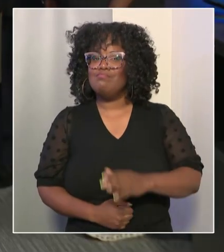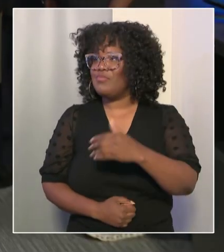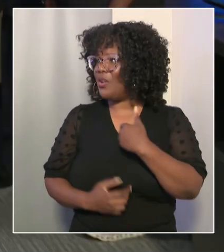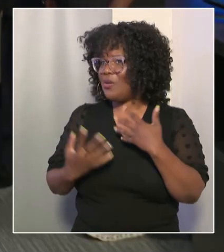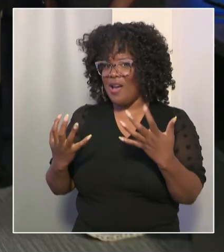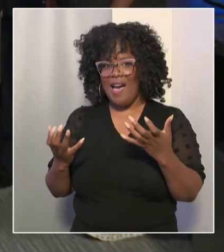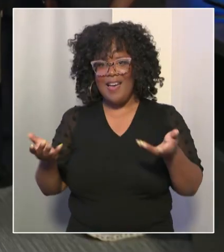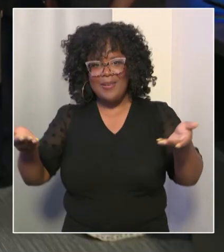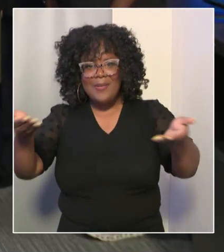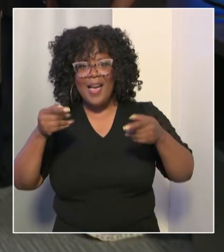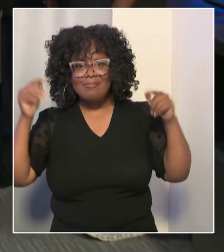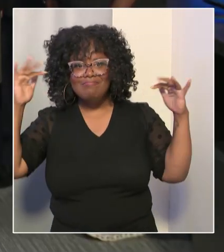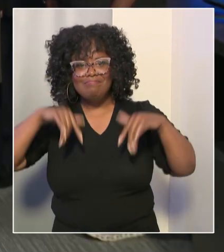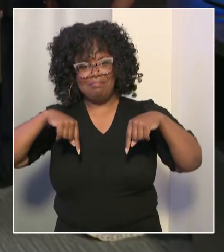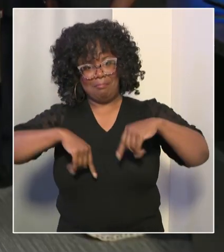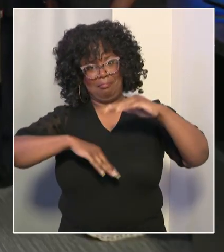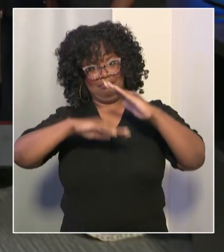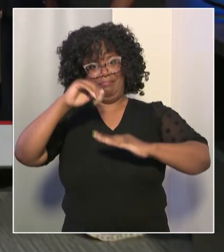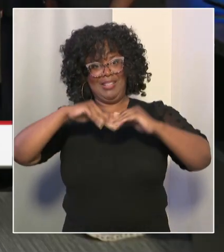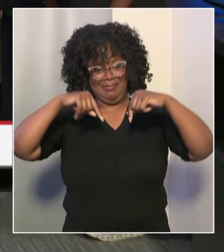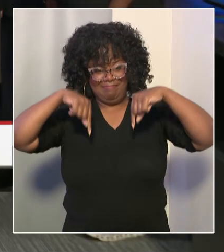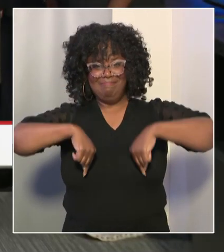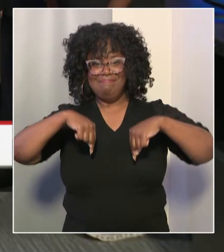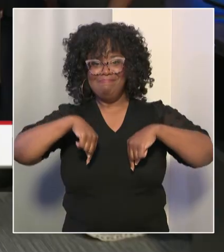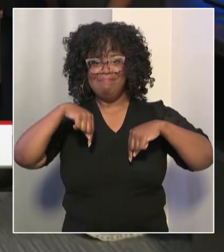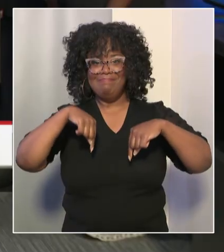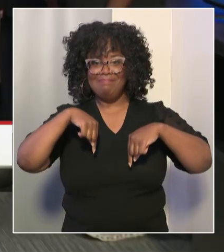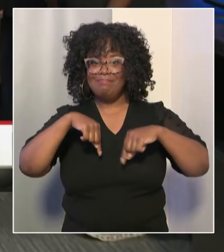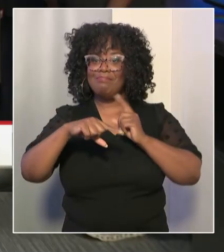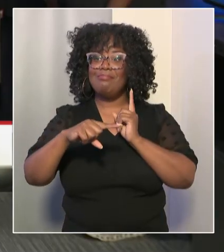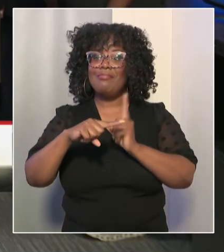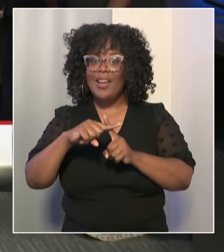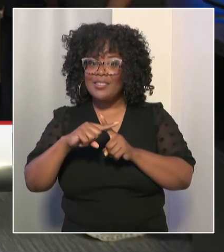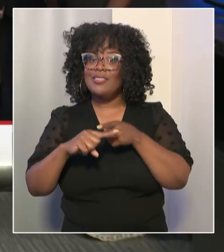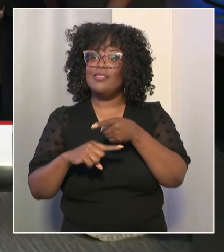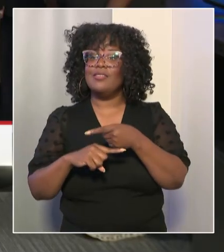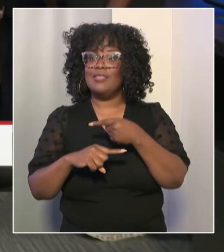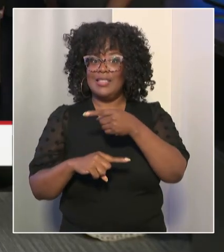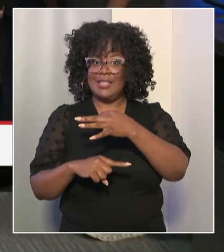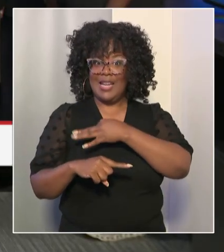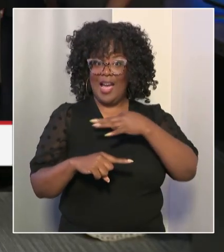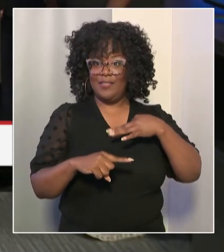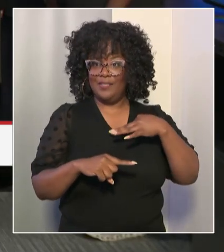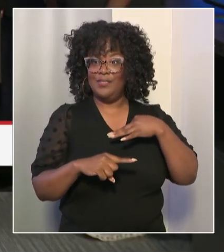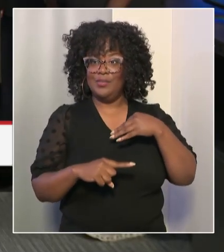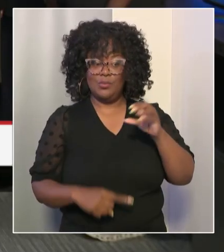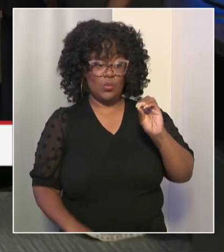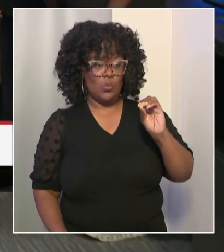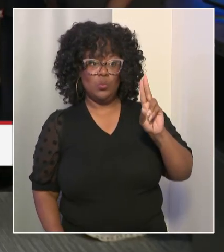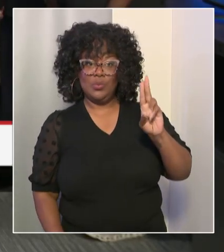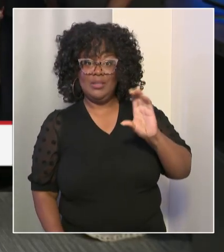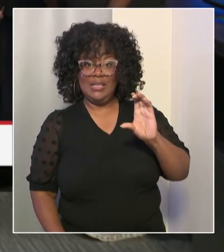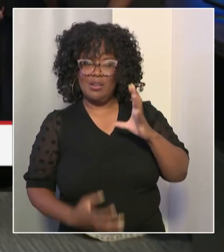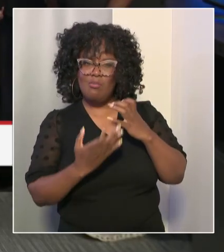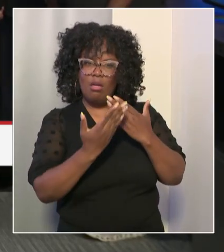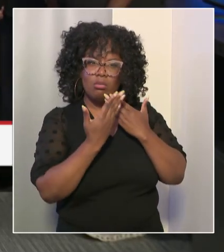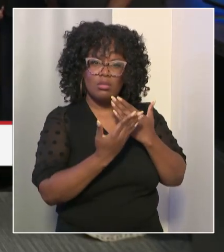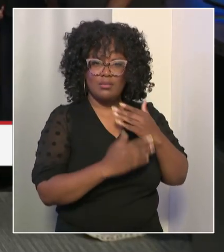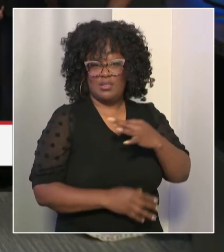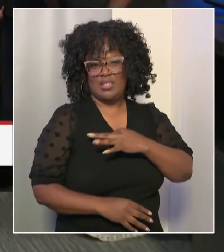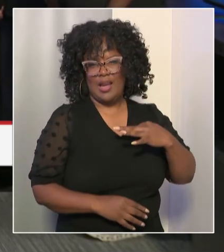like to express my gratitude to the staff at OUC. From 911 and 311 call takers, fire and police dispatchers, to